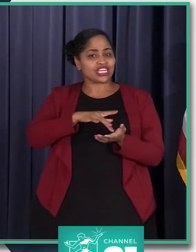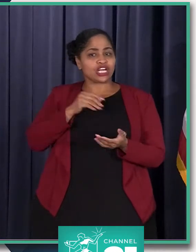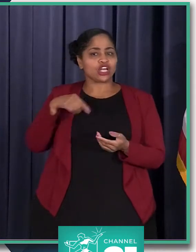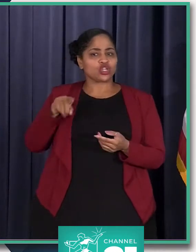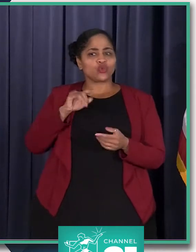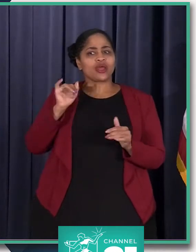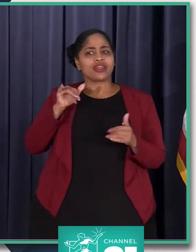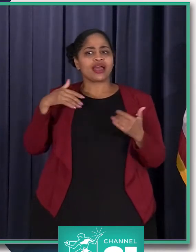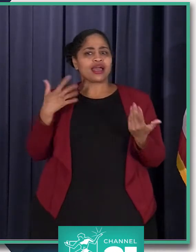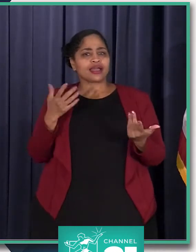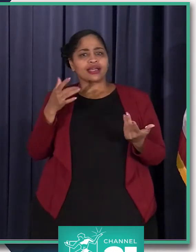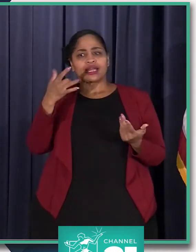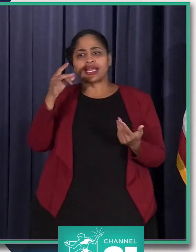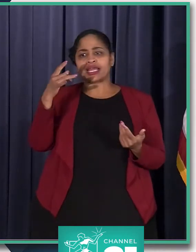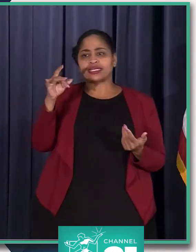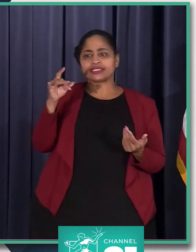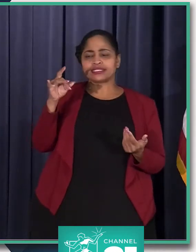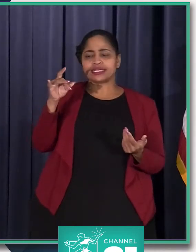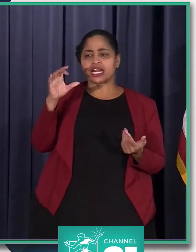like 1800,